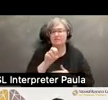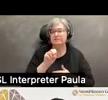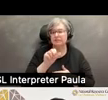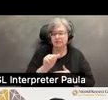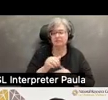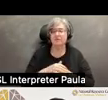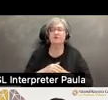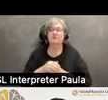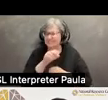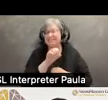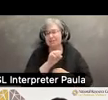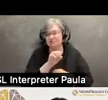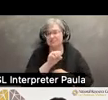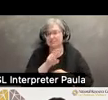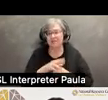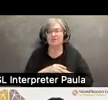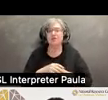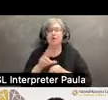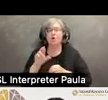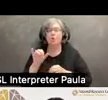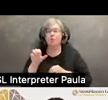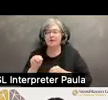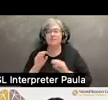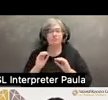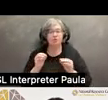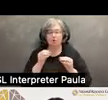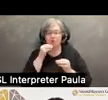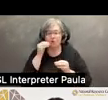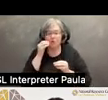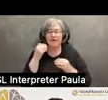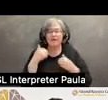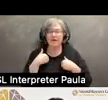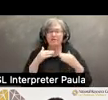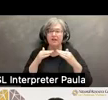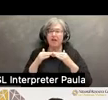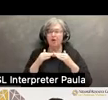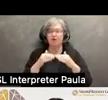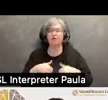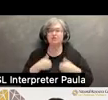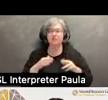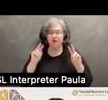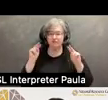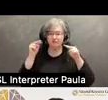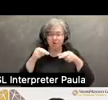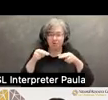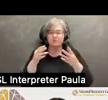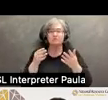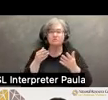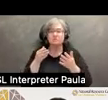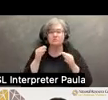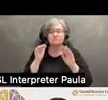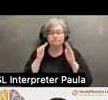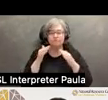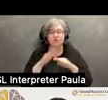racism, and homelessness, and applying an equity, survivor-centered lens in our work is the only pathway to stability,